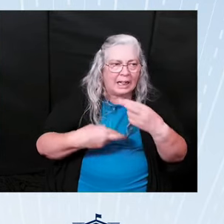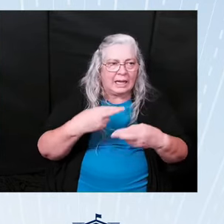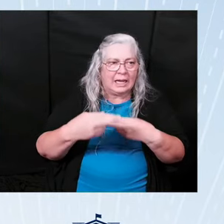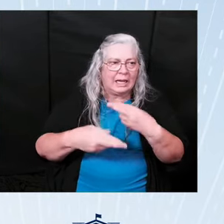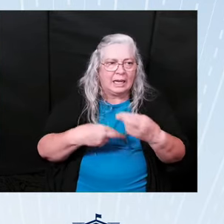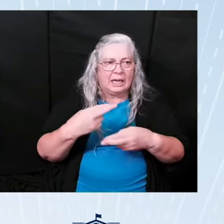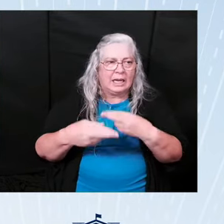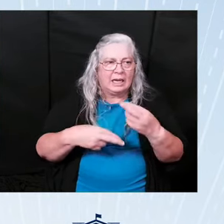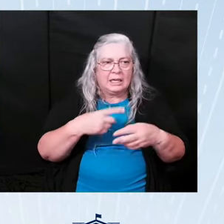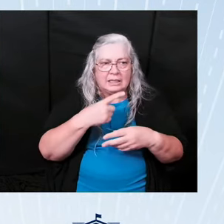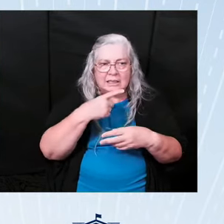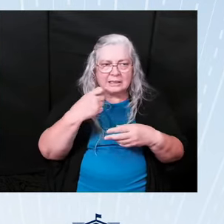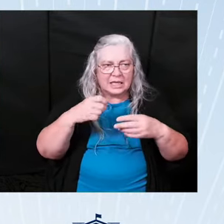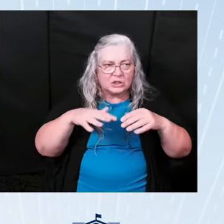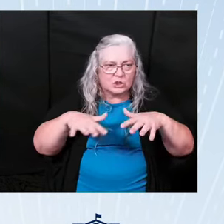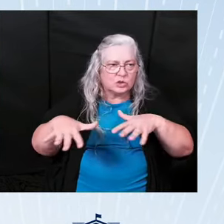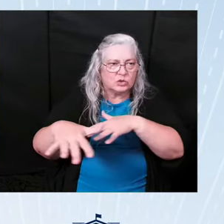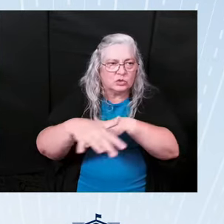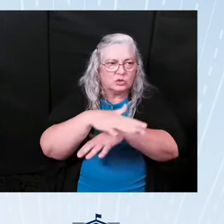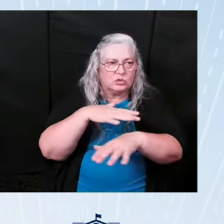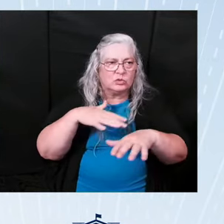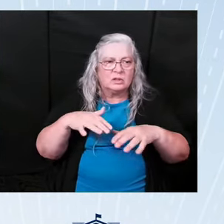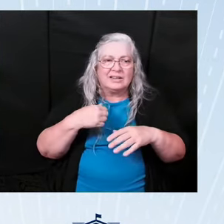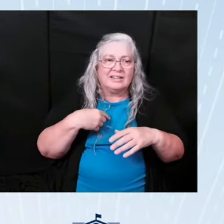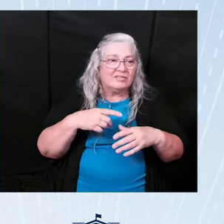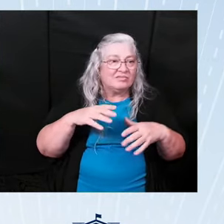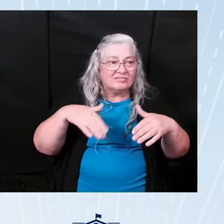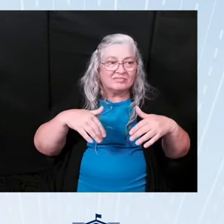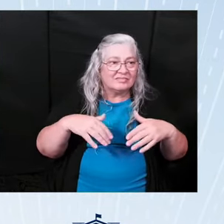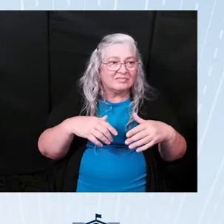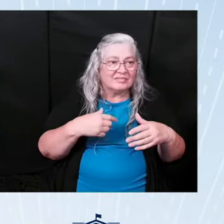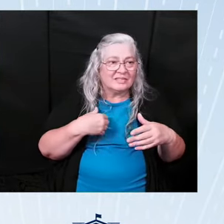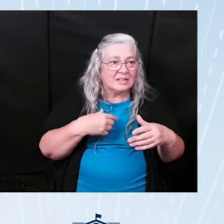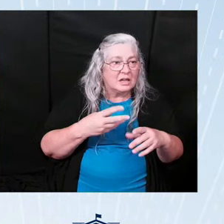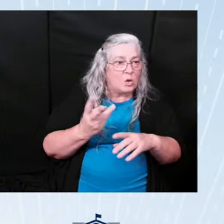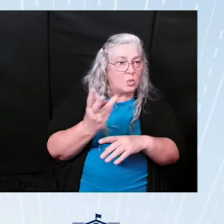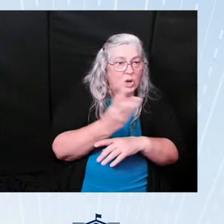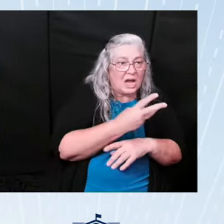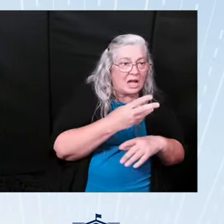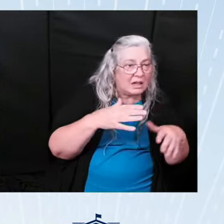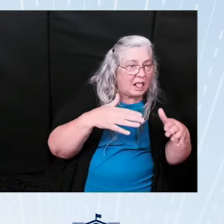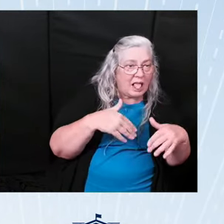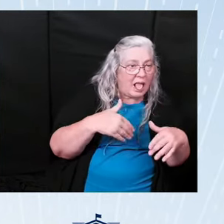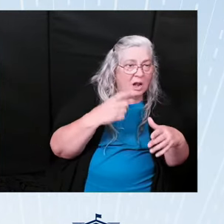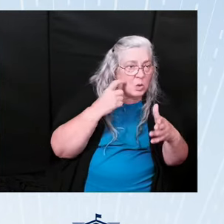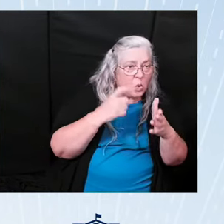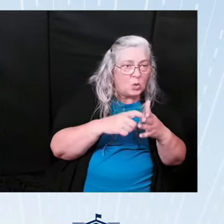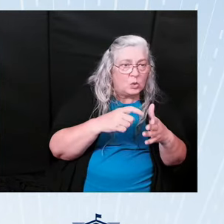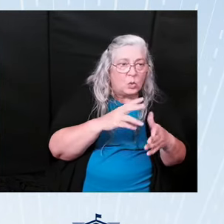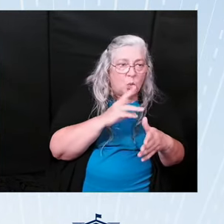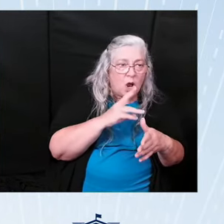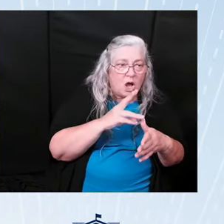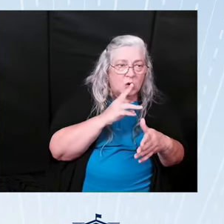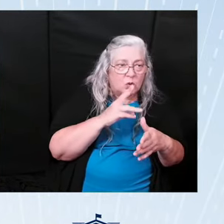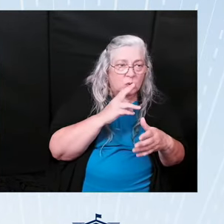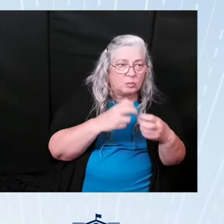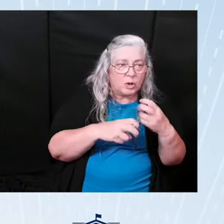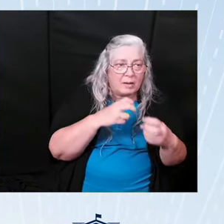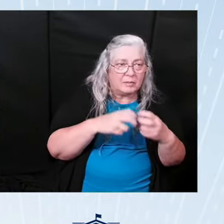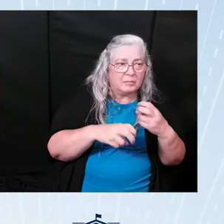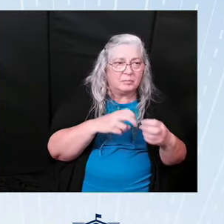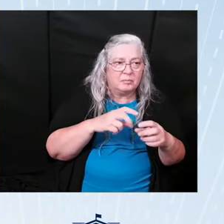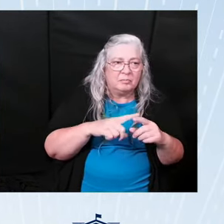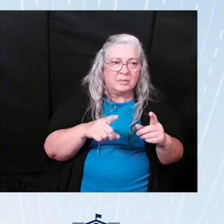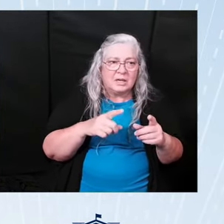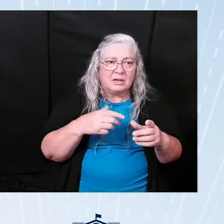that we deal with that in a quick way. We're investing $168 million in grants from the Department of Energy that's gone to states and tribes to build a climate-resilient